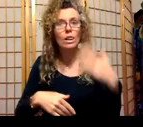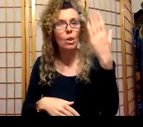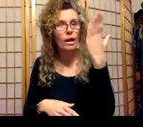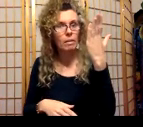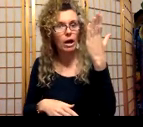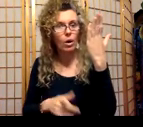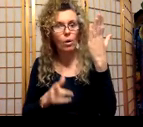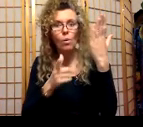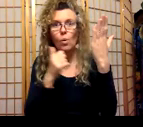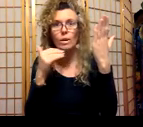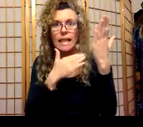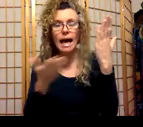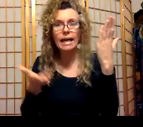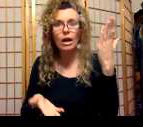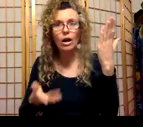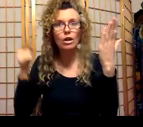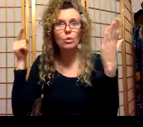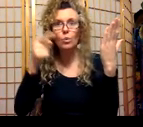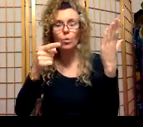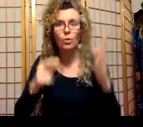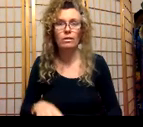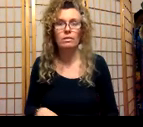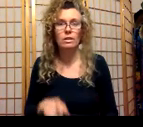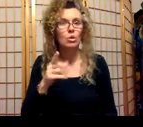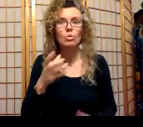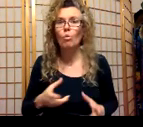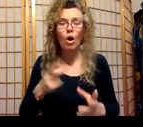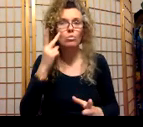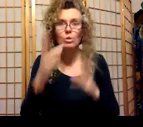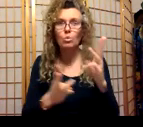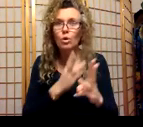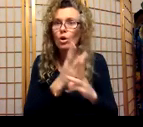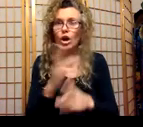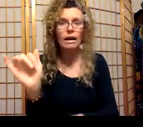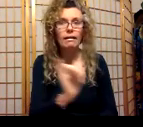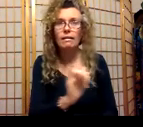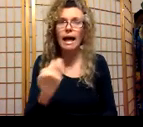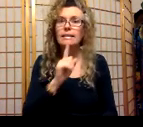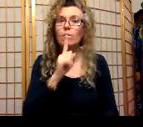here? You. It is you. You don't want to see the world as it is.